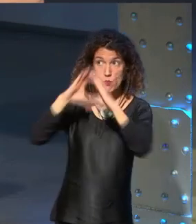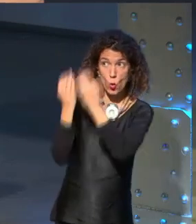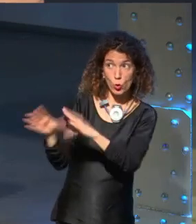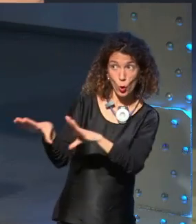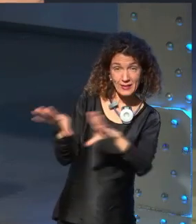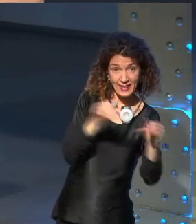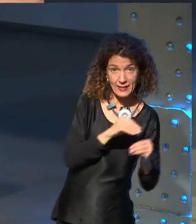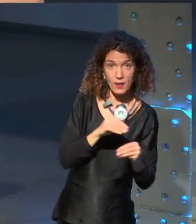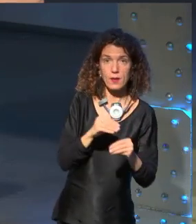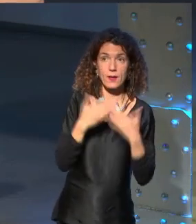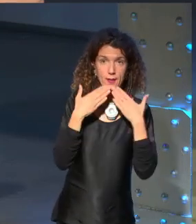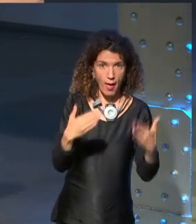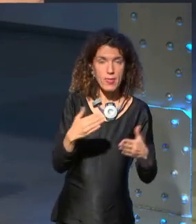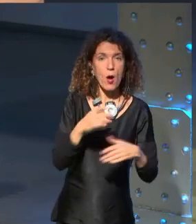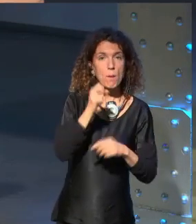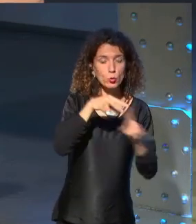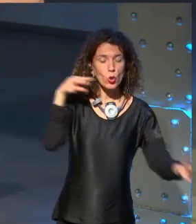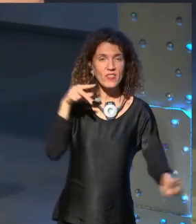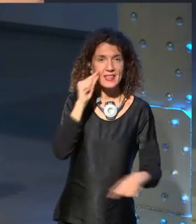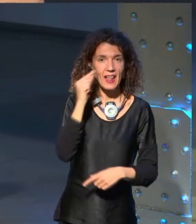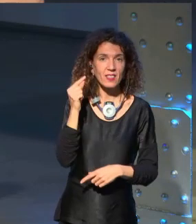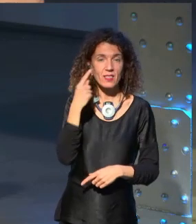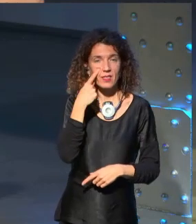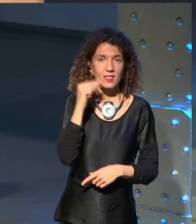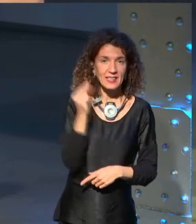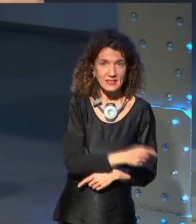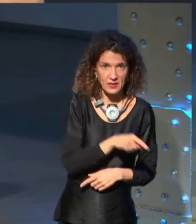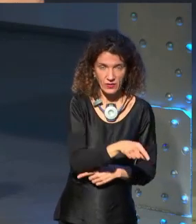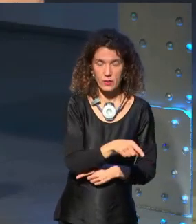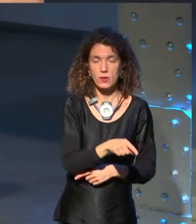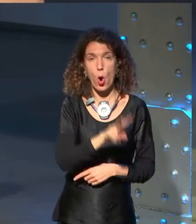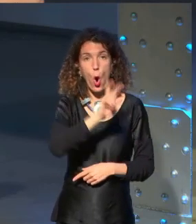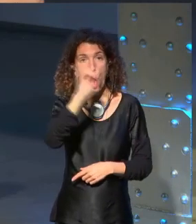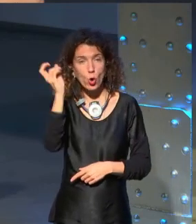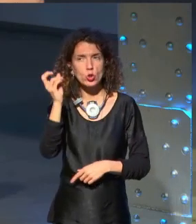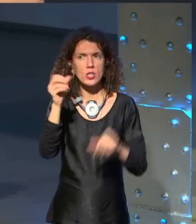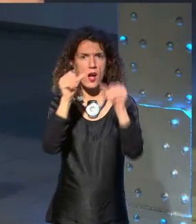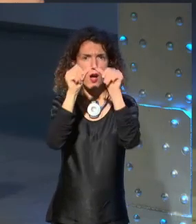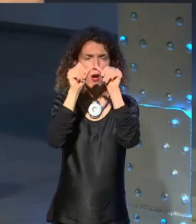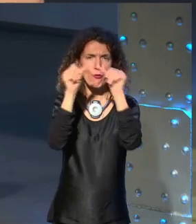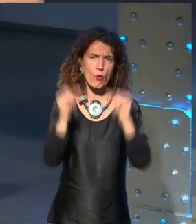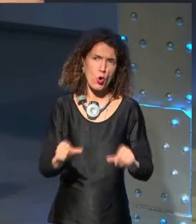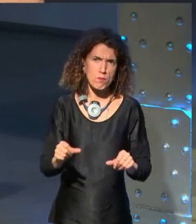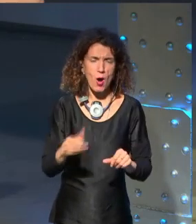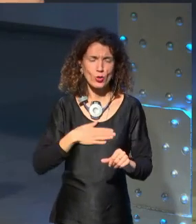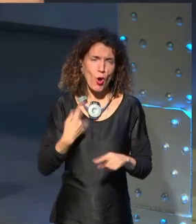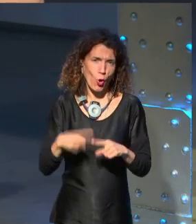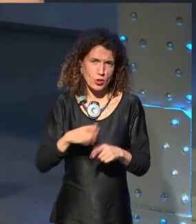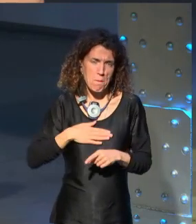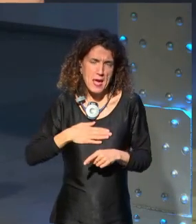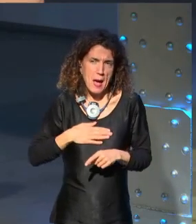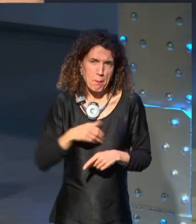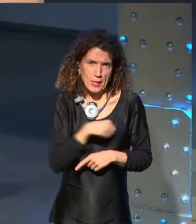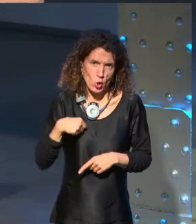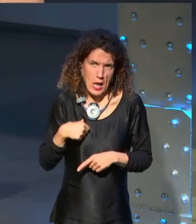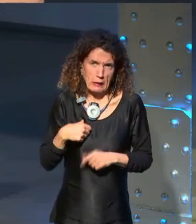and then I have other little things that get in the way, like the writing itself.